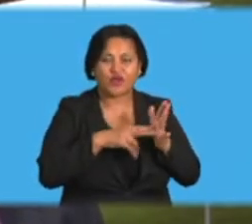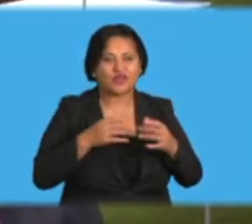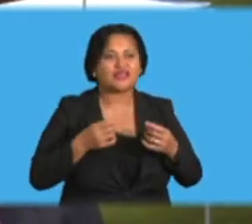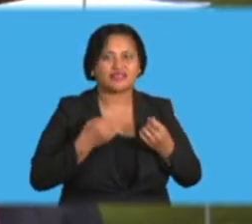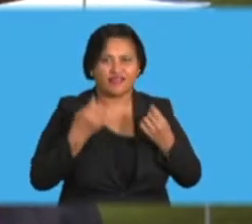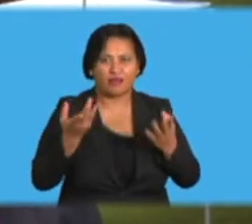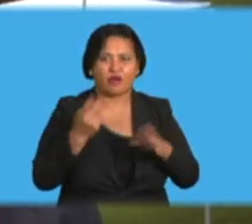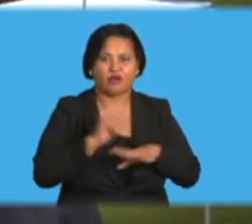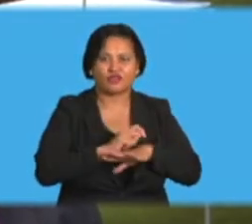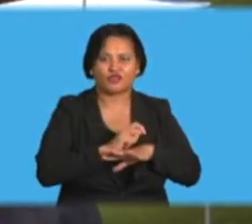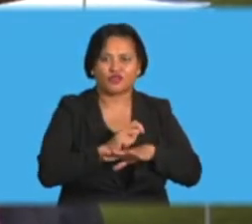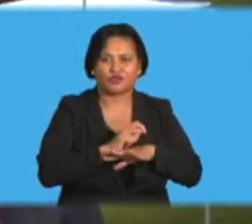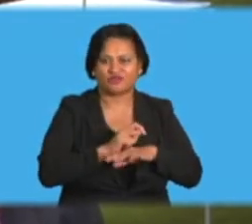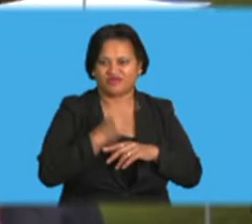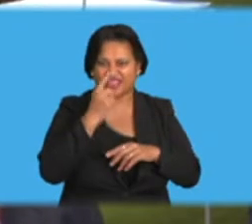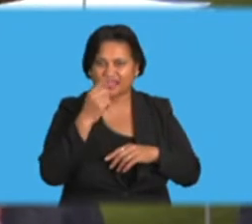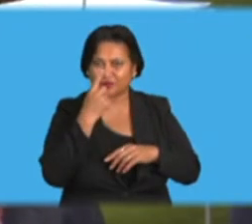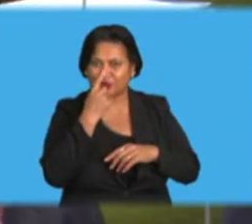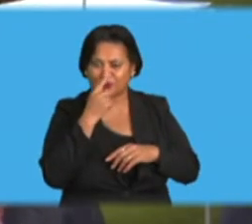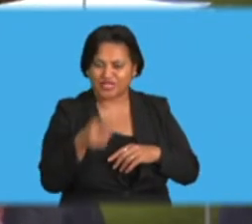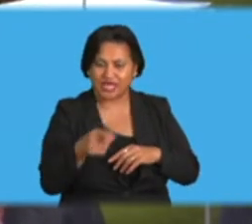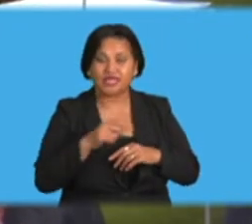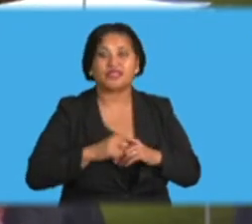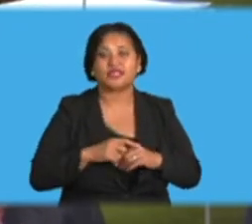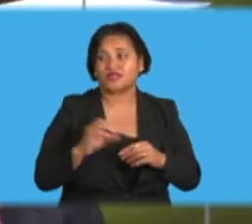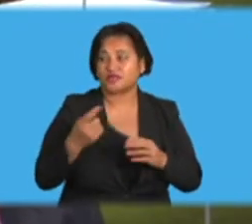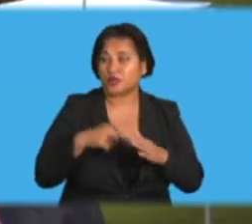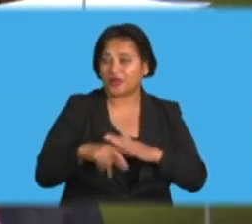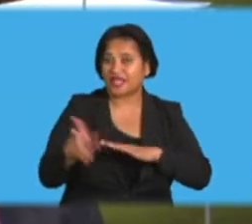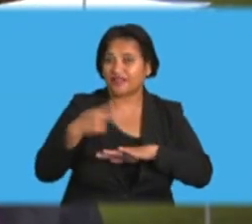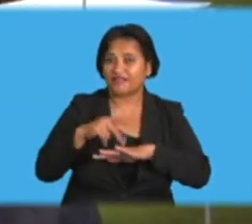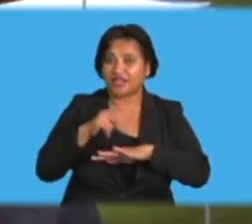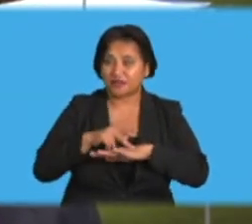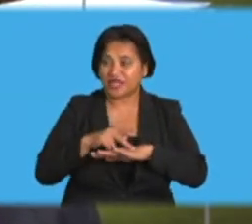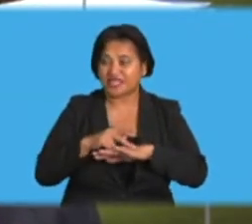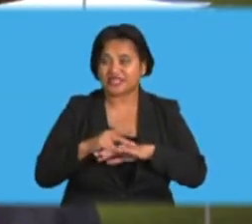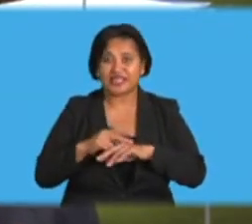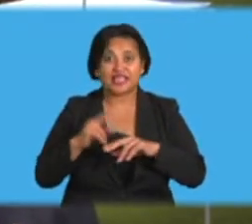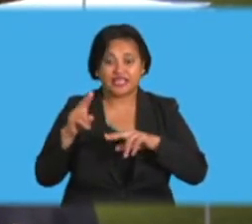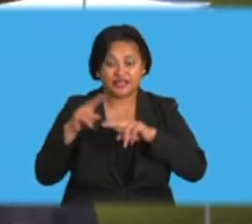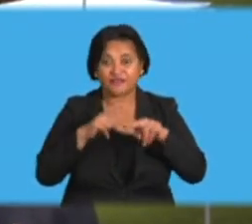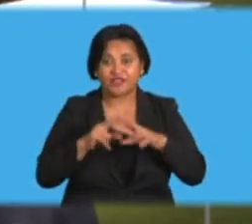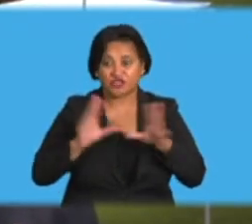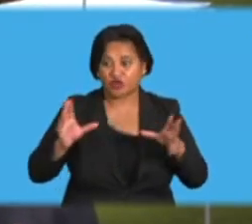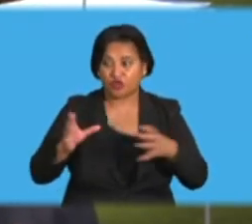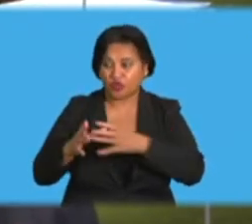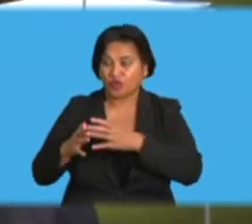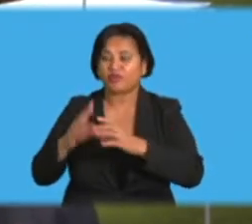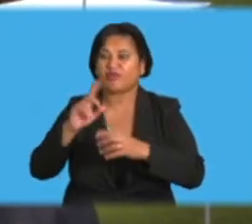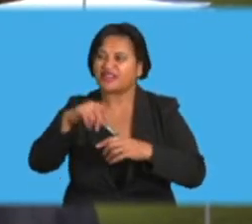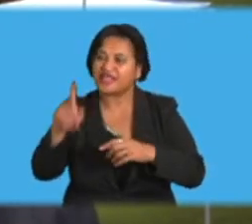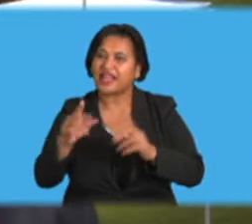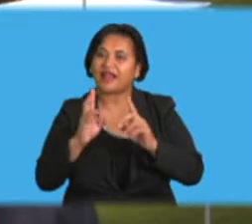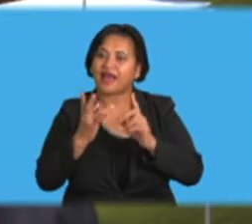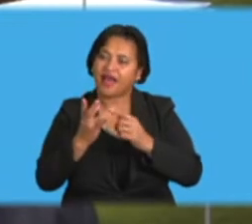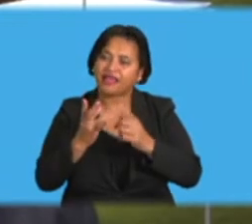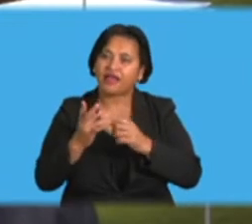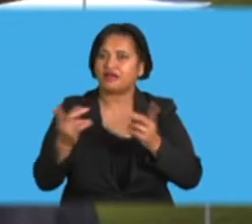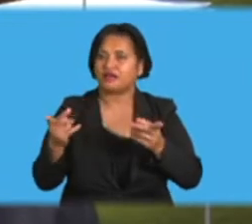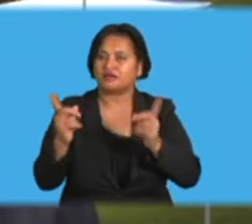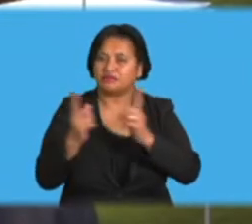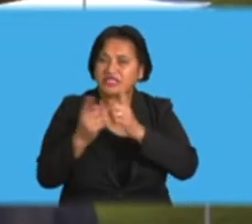Madam Speaker. Madam Speaker, in Manila, the Fijian delegation attended a number of official engagements with the ADB Board of Governors, ADB management, and